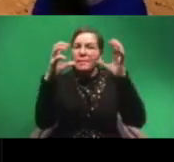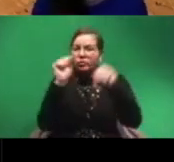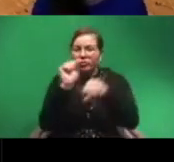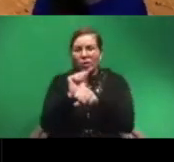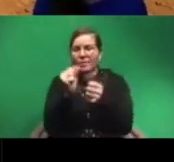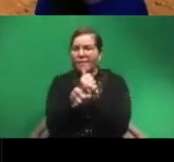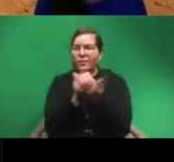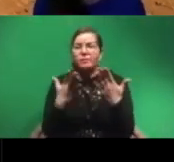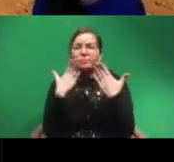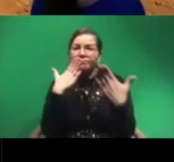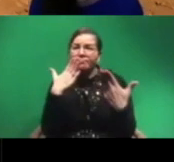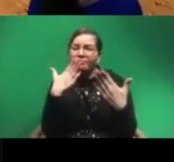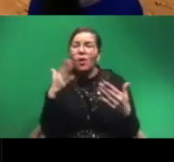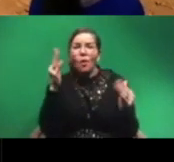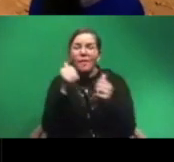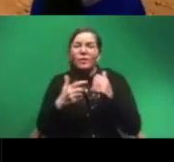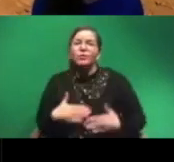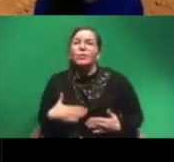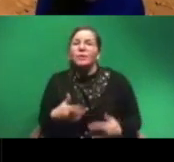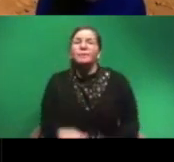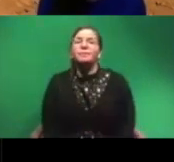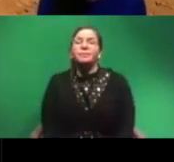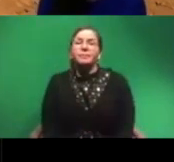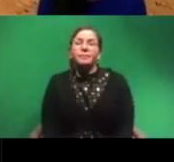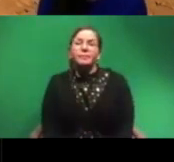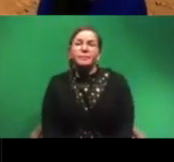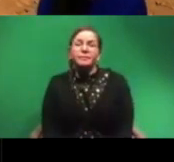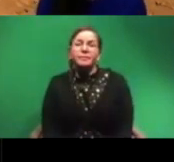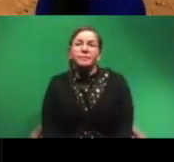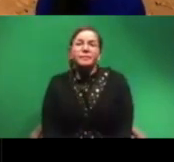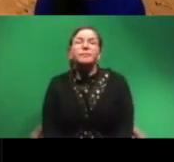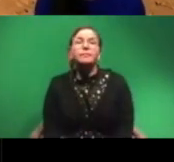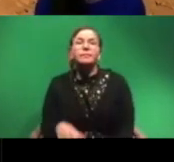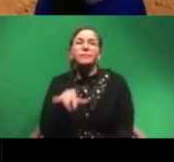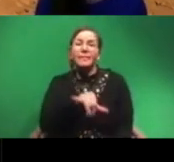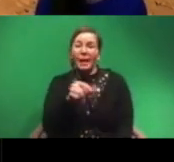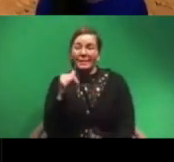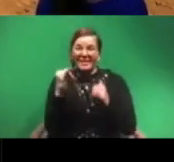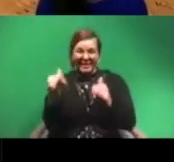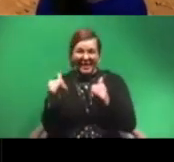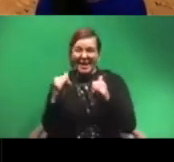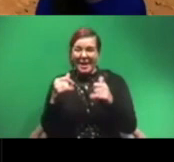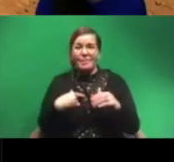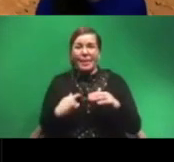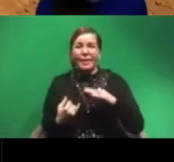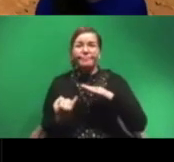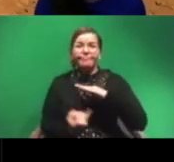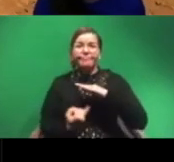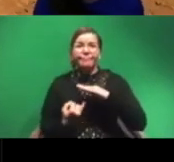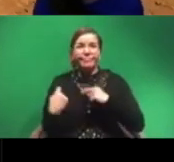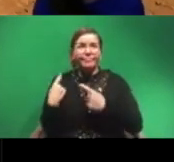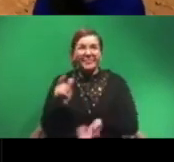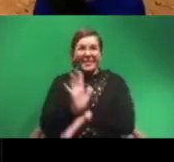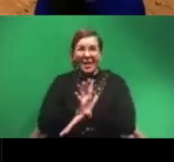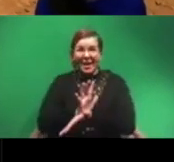everything. So I hope everyone's enjoying this series. So like a lot of you, I've been in quarantine for about 5 weeks